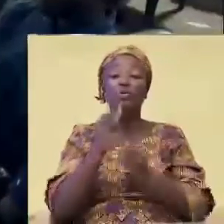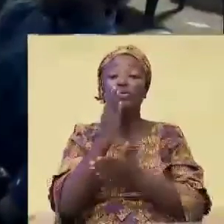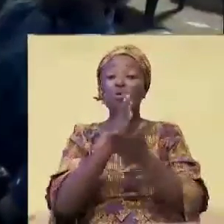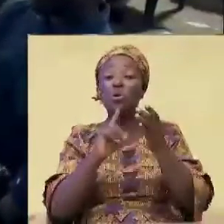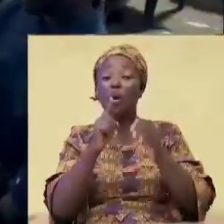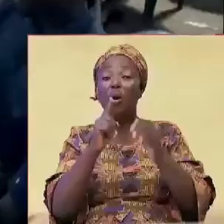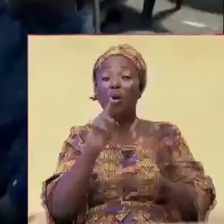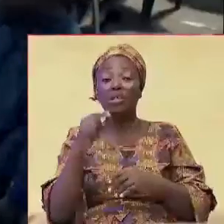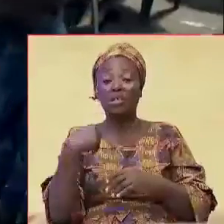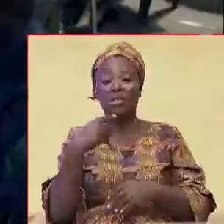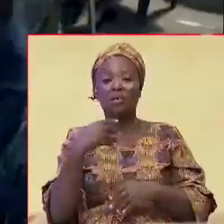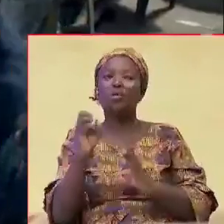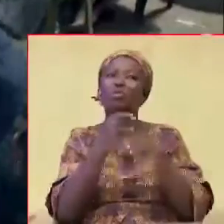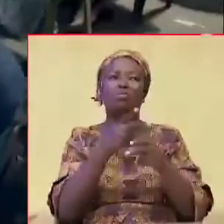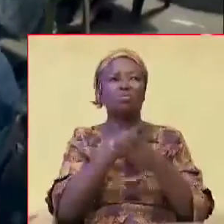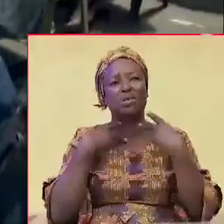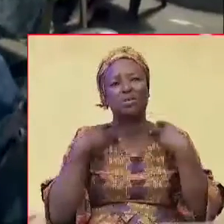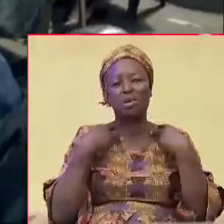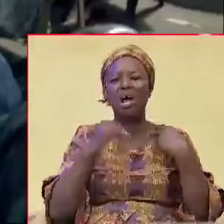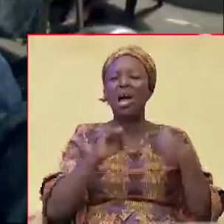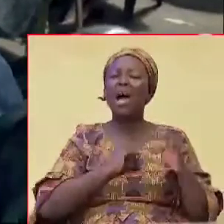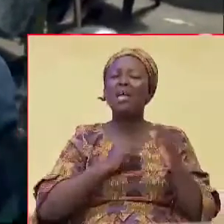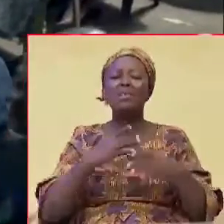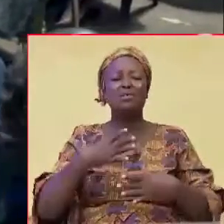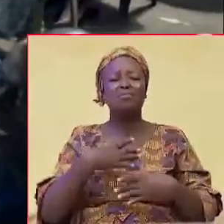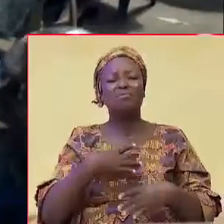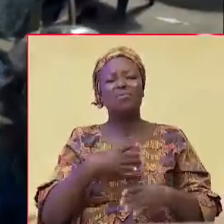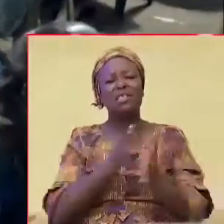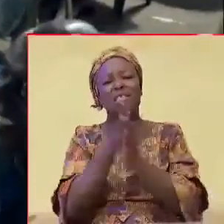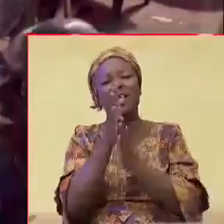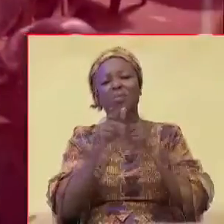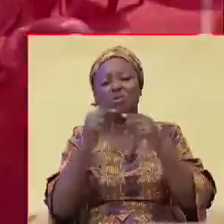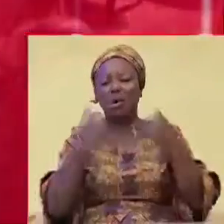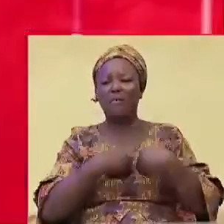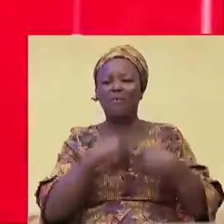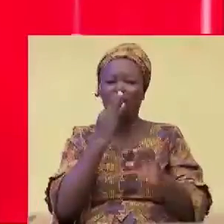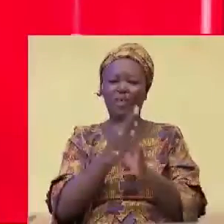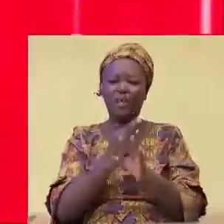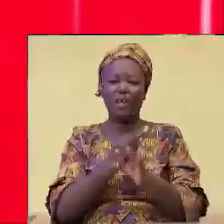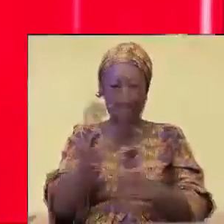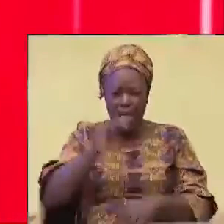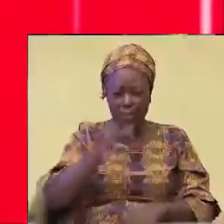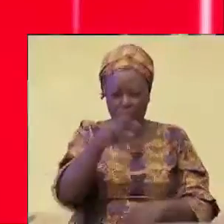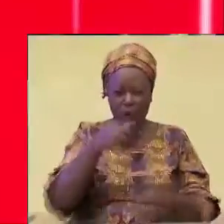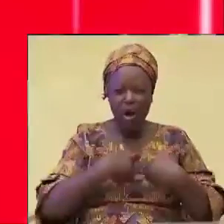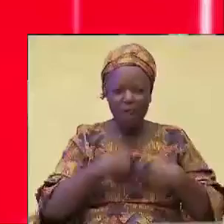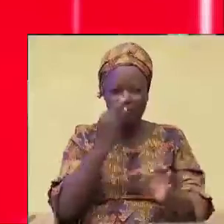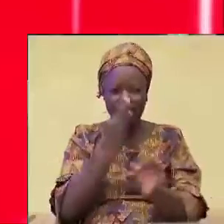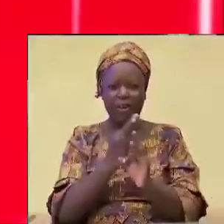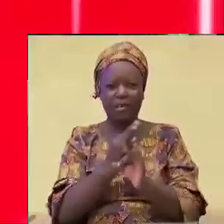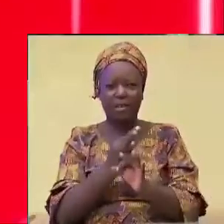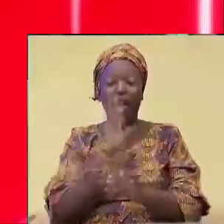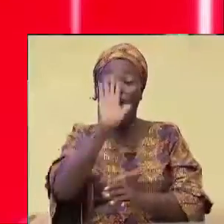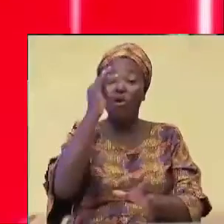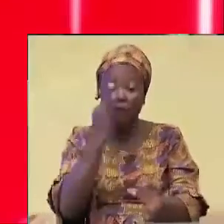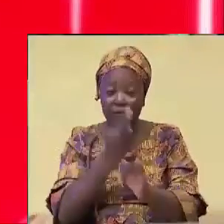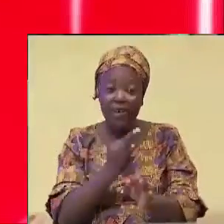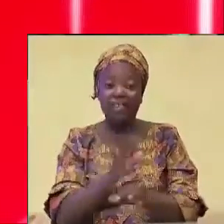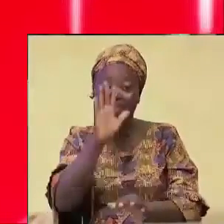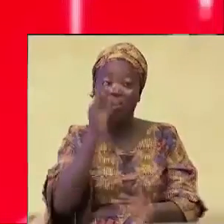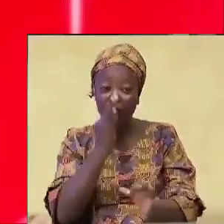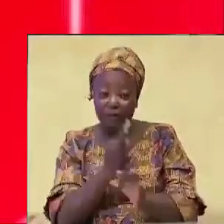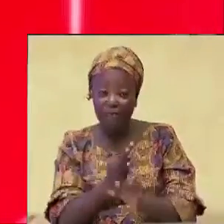says, Pastor, I wish I had faith. Of course you have faith. Thy faith.